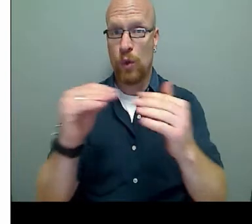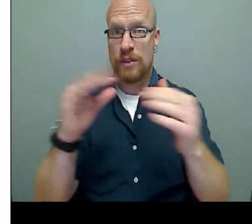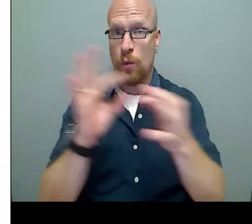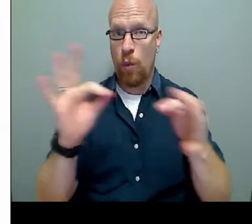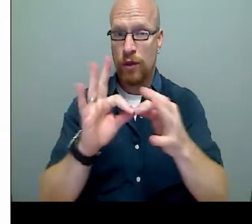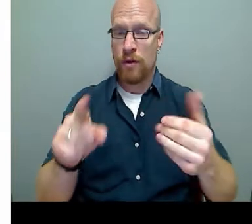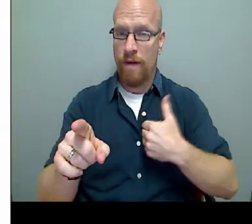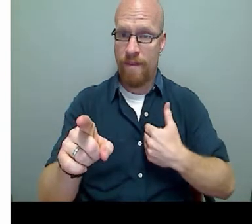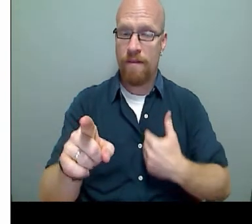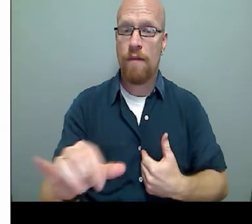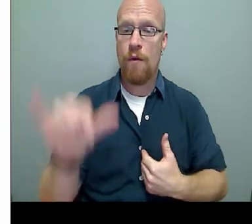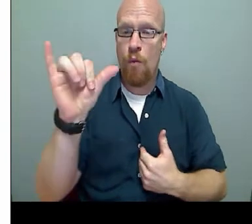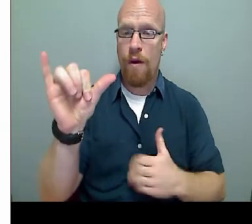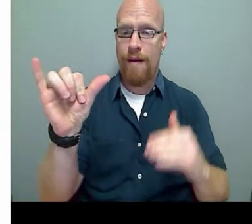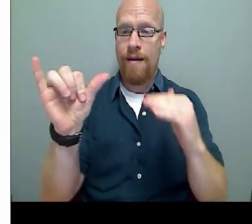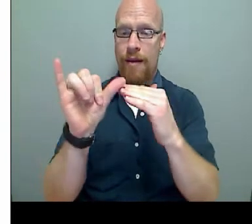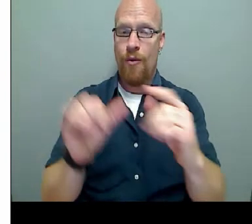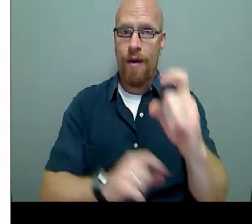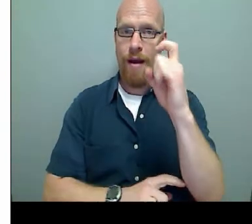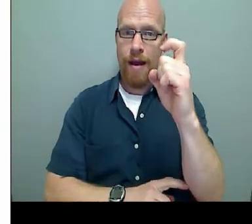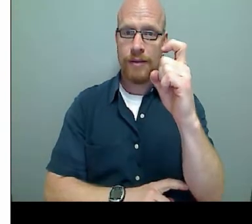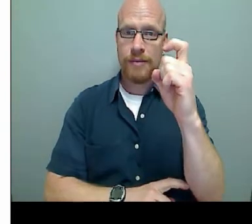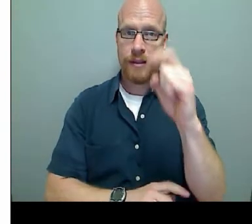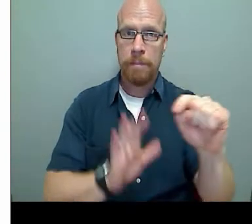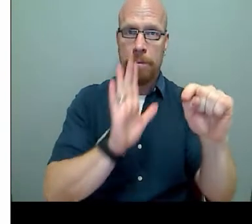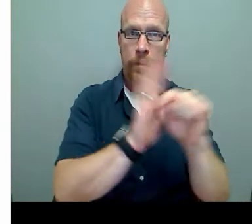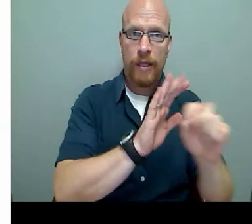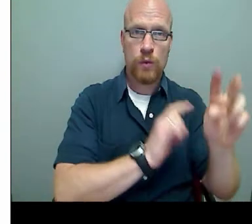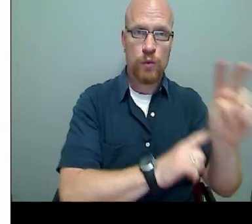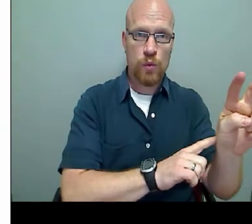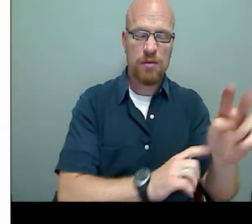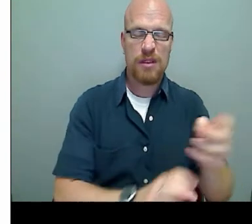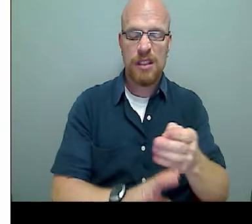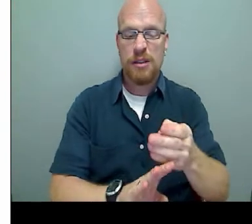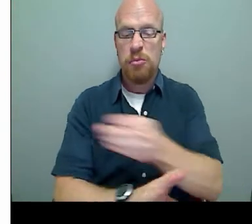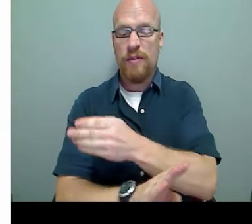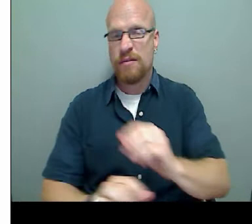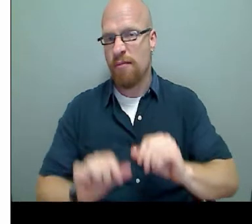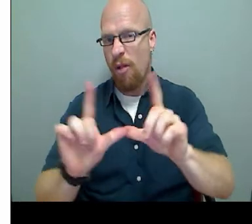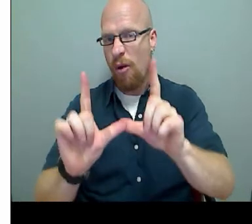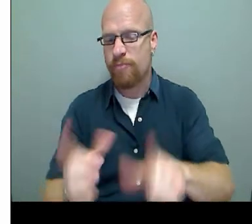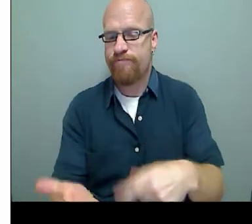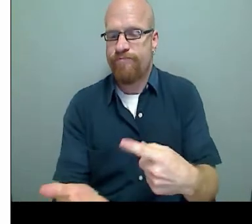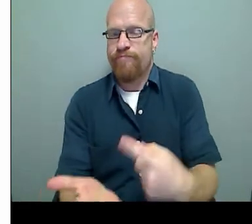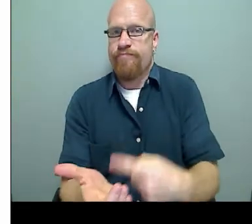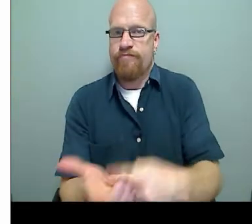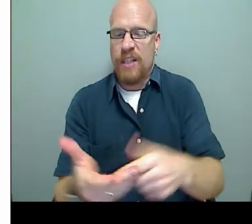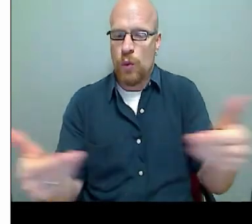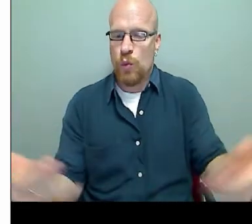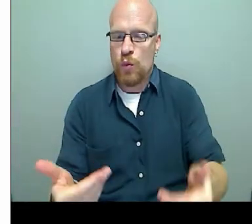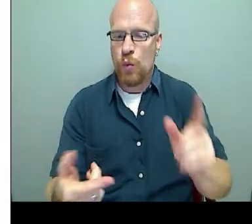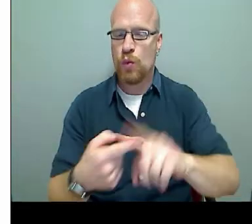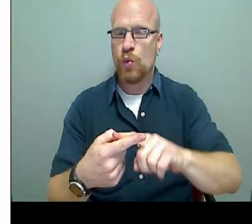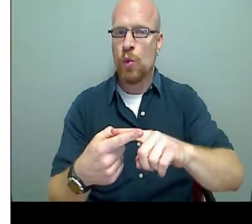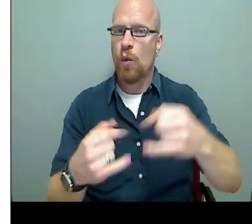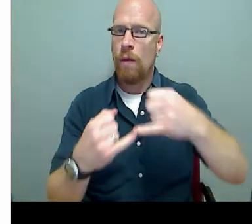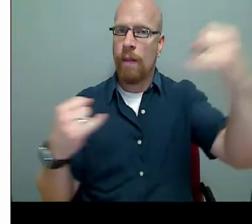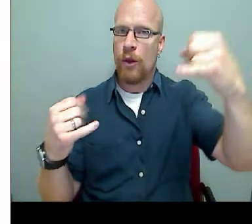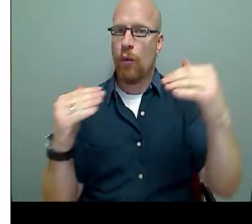So for our first equation, we have a slope. Well, the equation is y equals x minus 2.